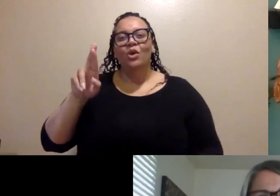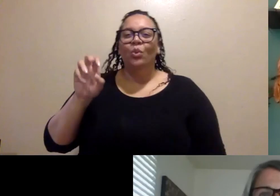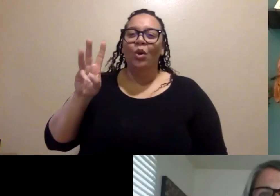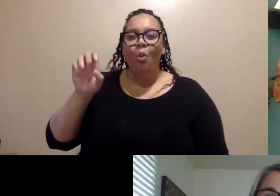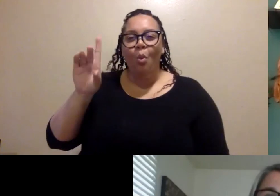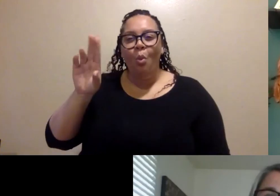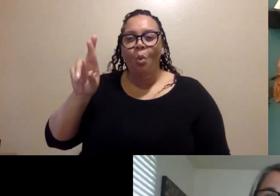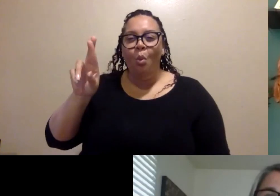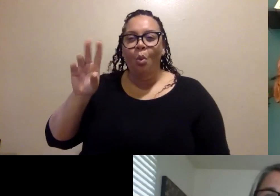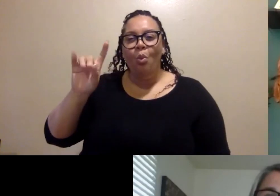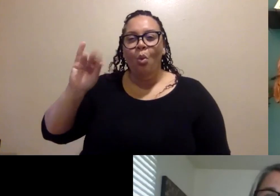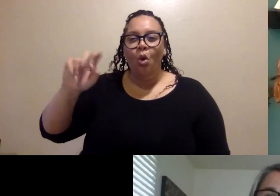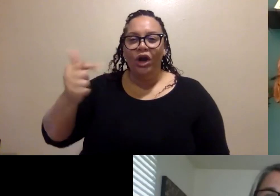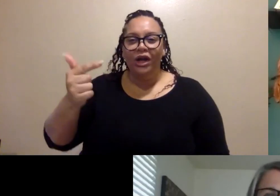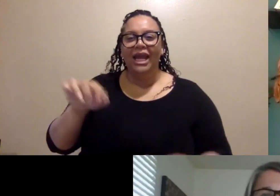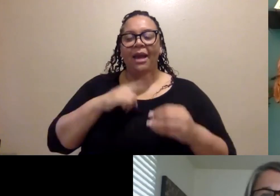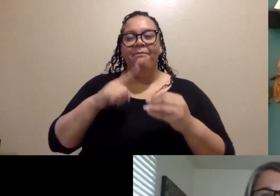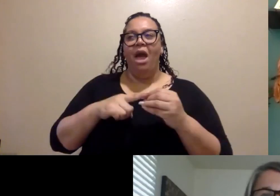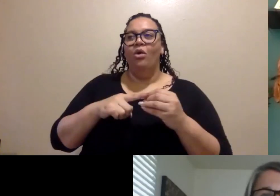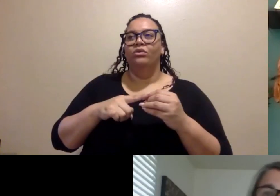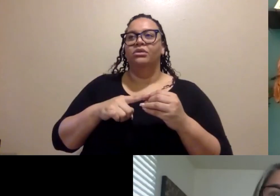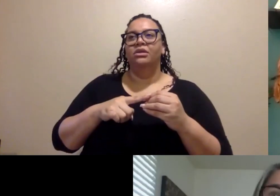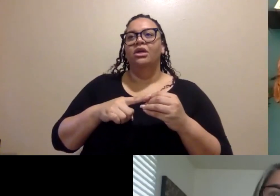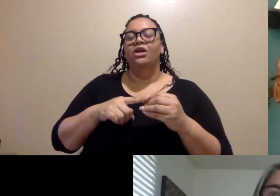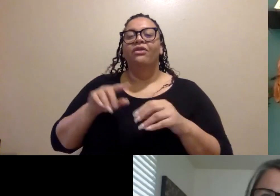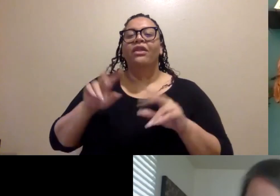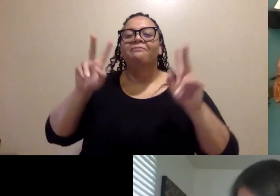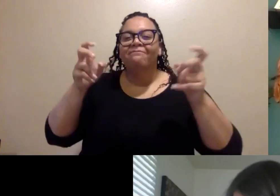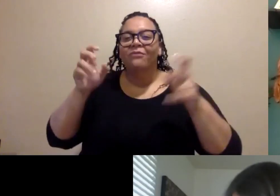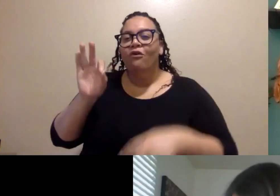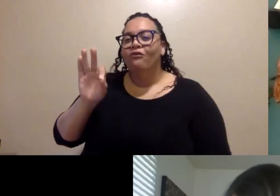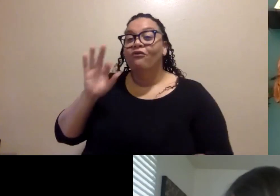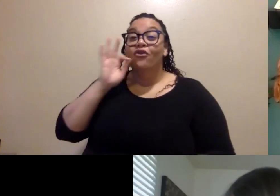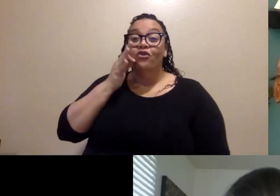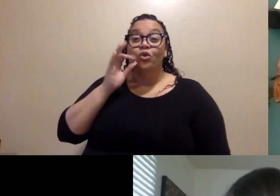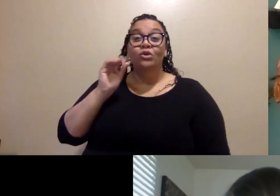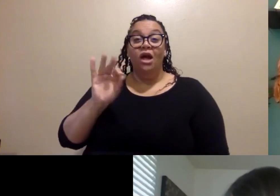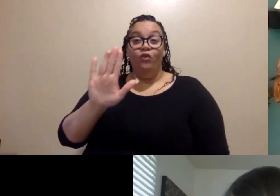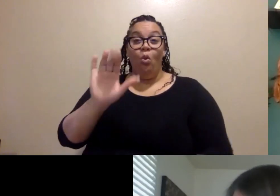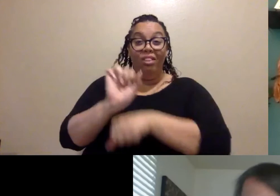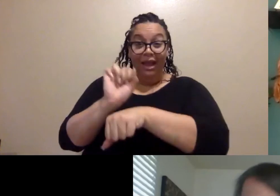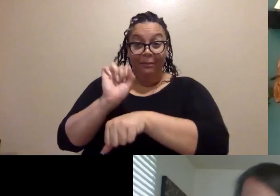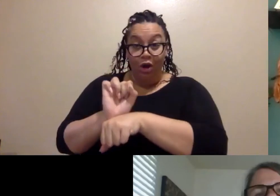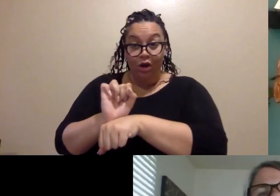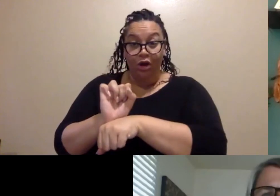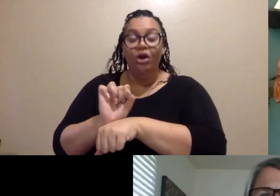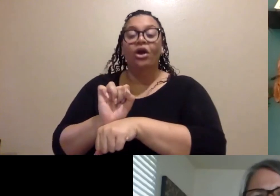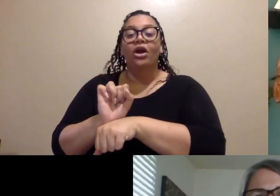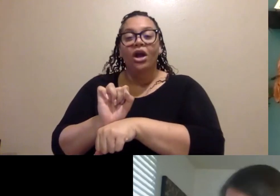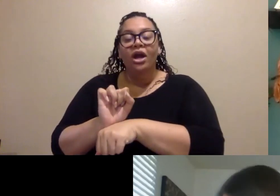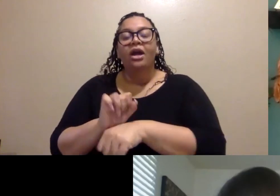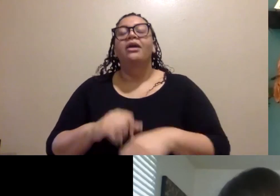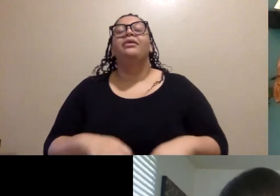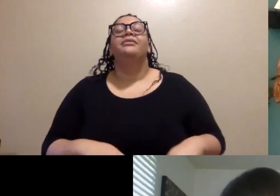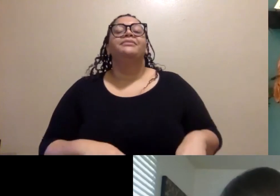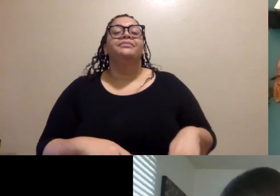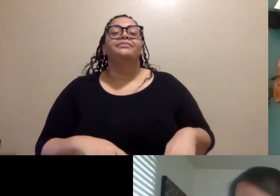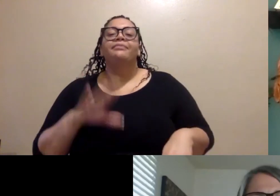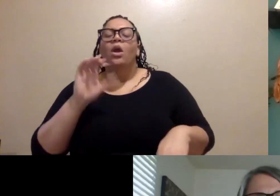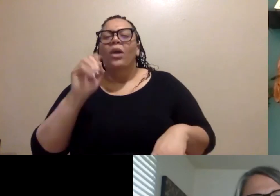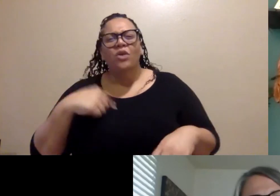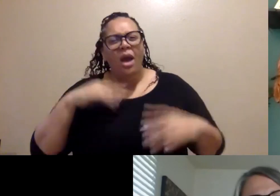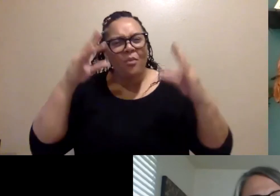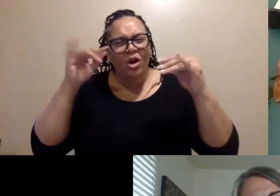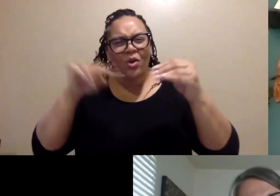know, like I grew this, you know, and now I'm going to eat it. Yeah. Okay. So I'm wondering about the Healing